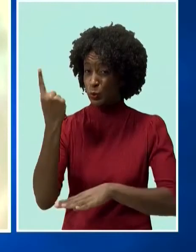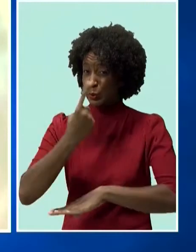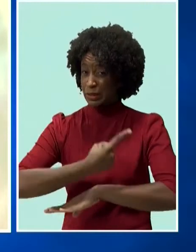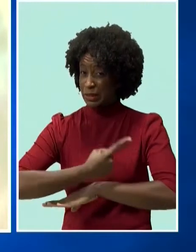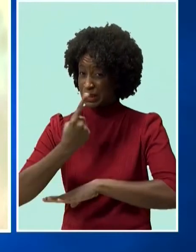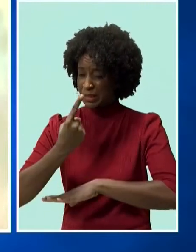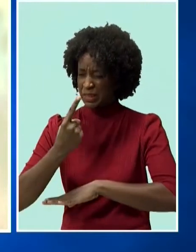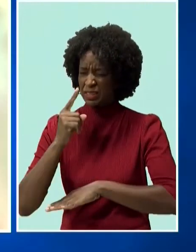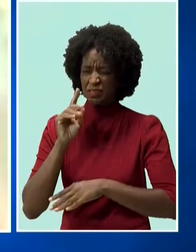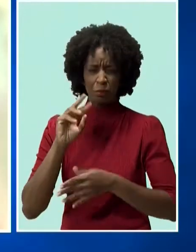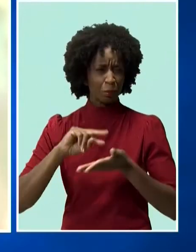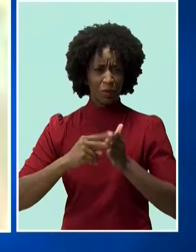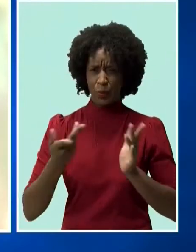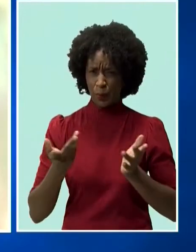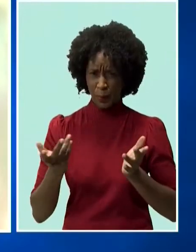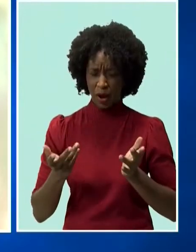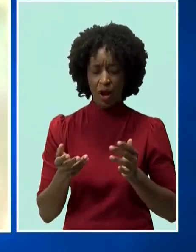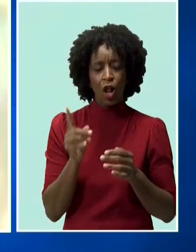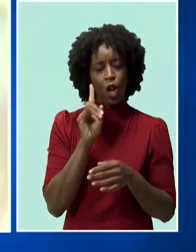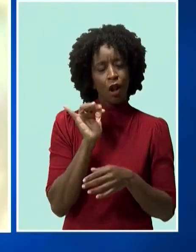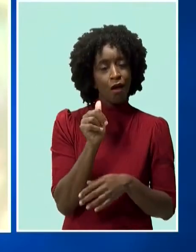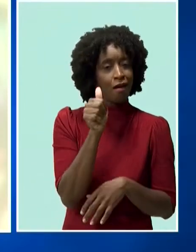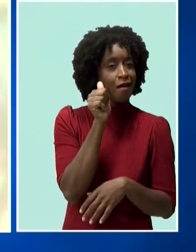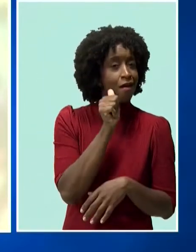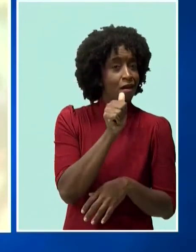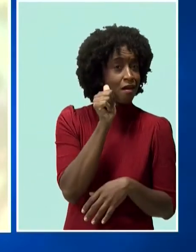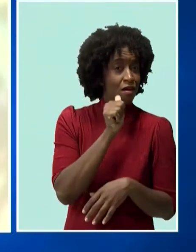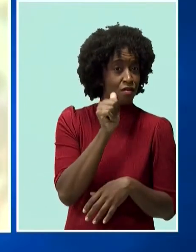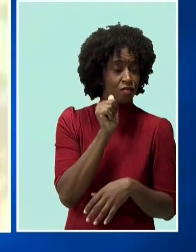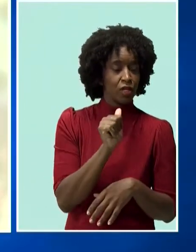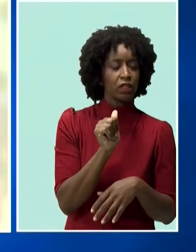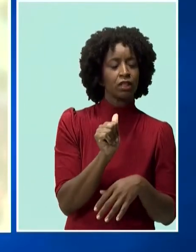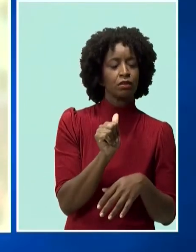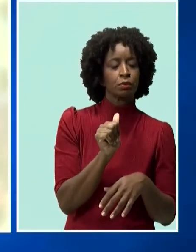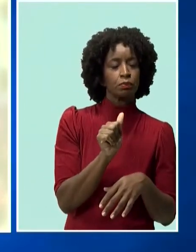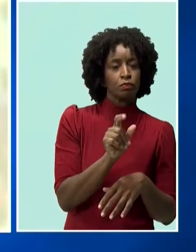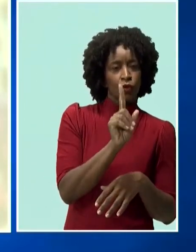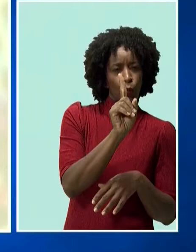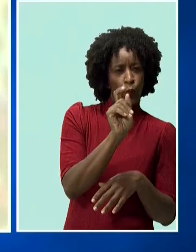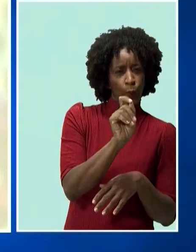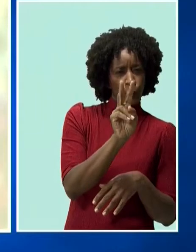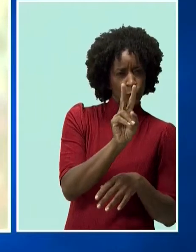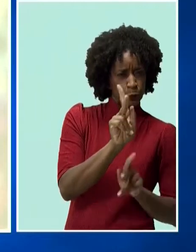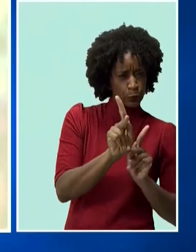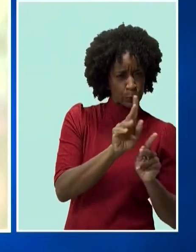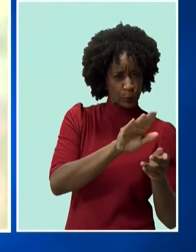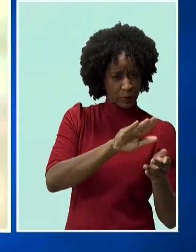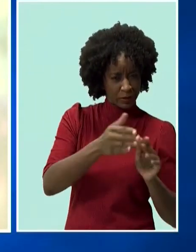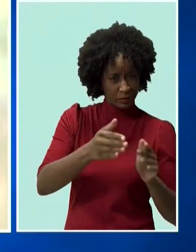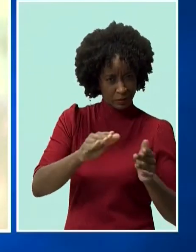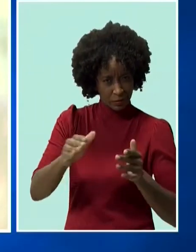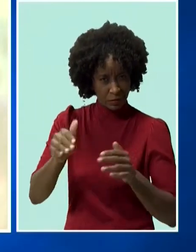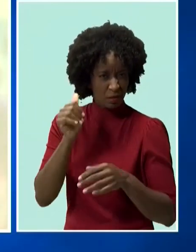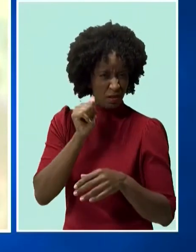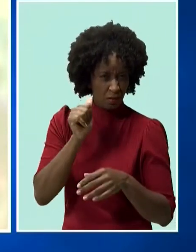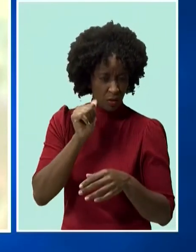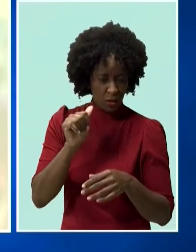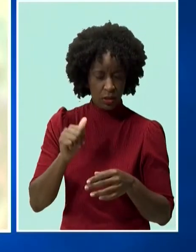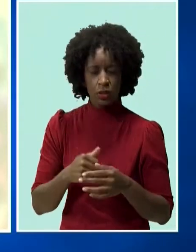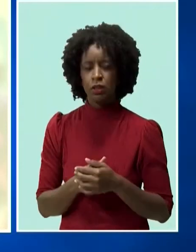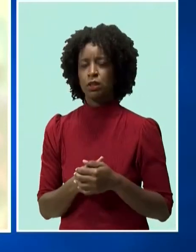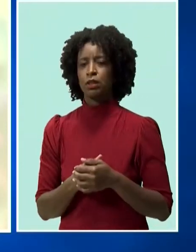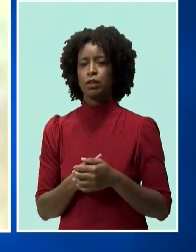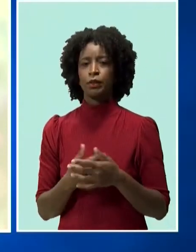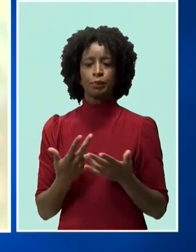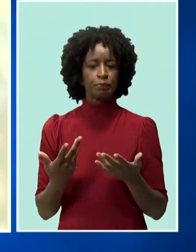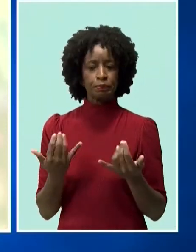person, 1.2 people per day dying for the second 50. Those deaths are the reasons our curfew went back to 9 p.m. and other measures are now